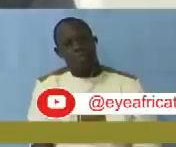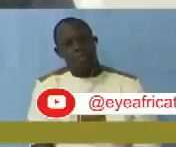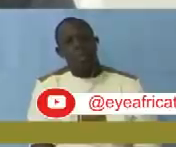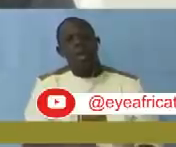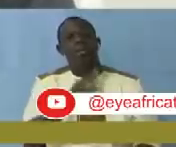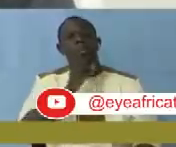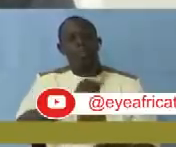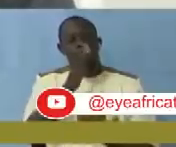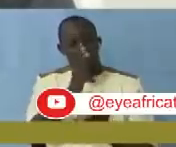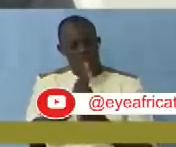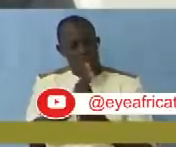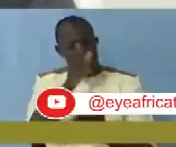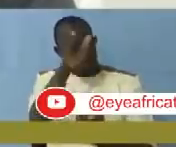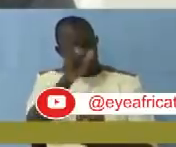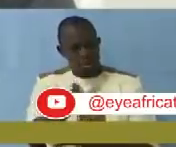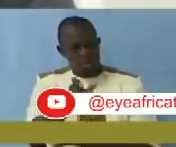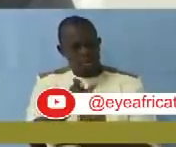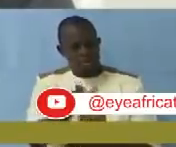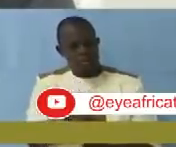Mr. Witness,